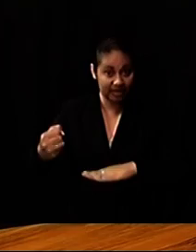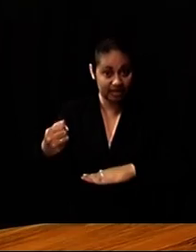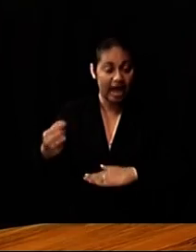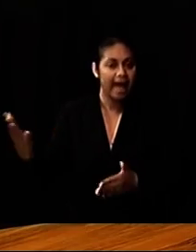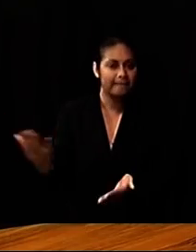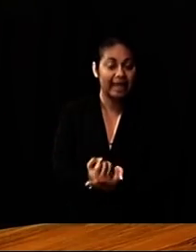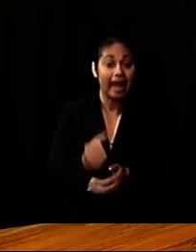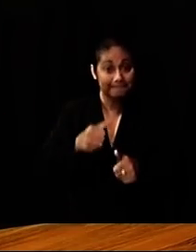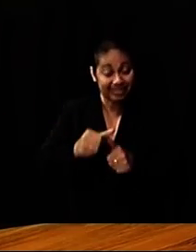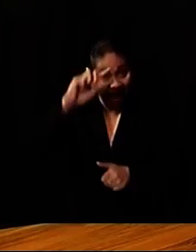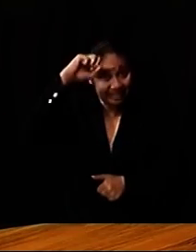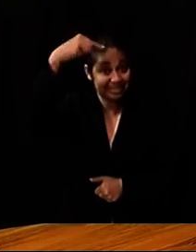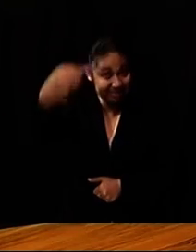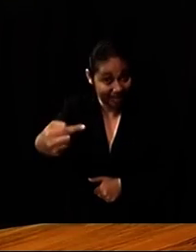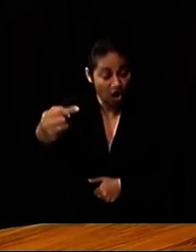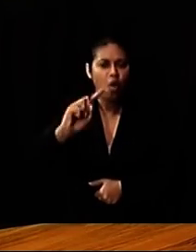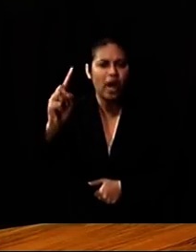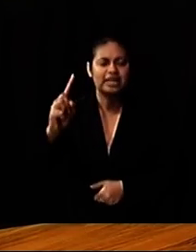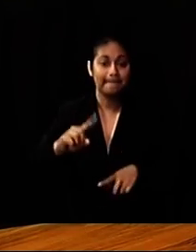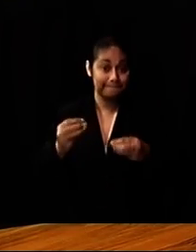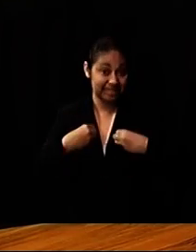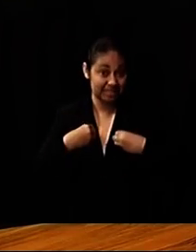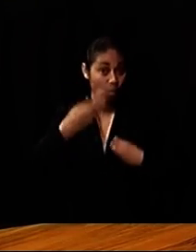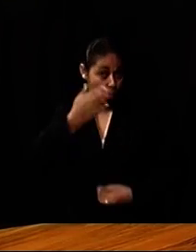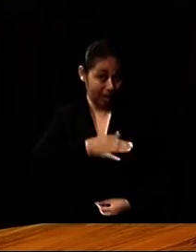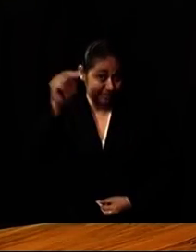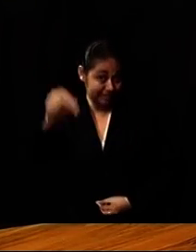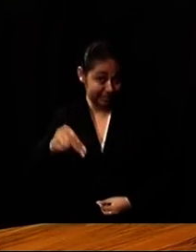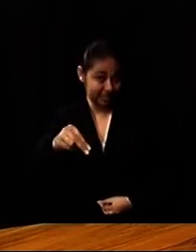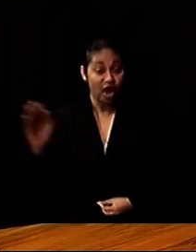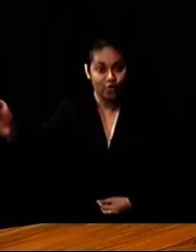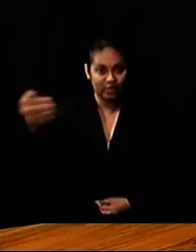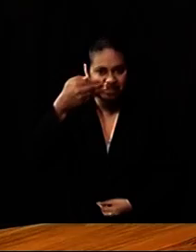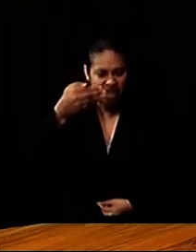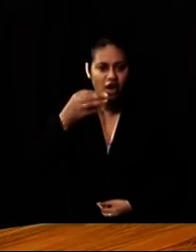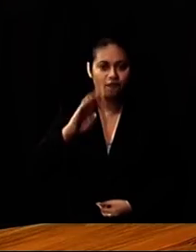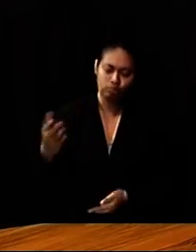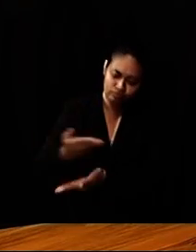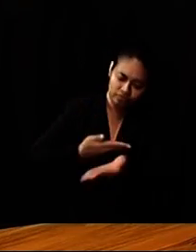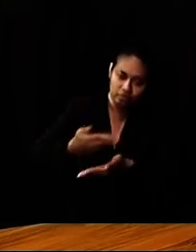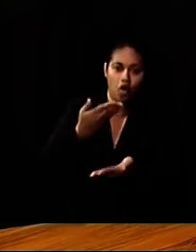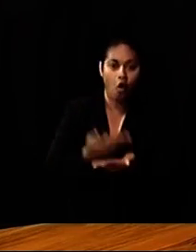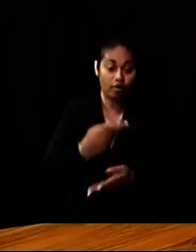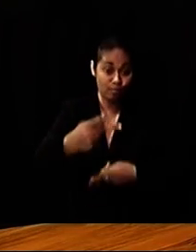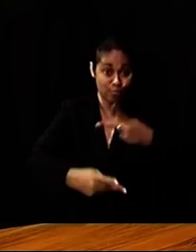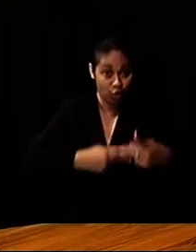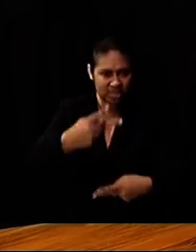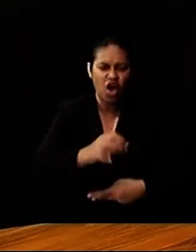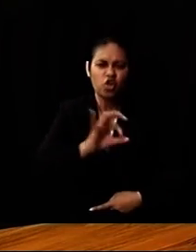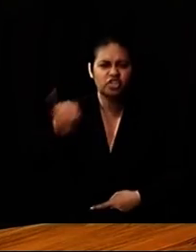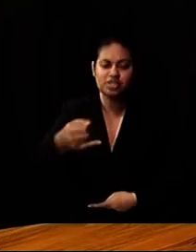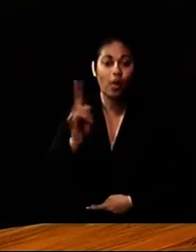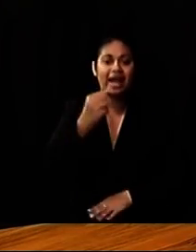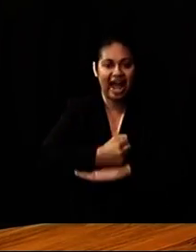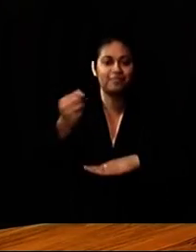better understanding of what business needs as outcomes from the negotiating process, rather than just what the